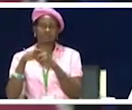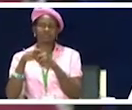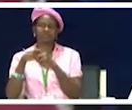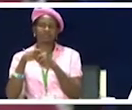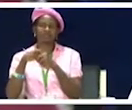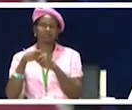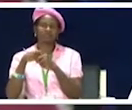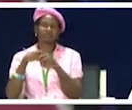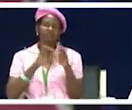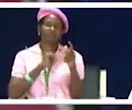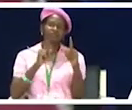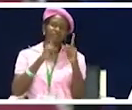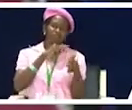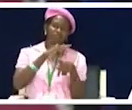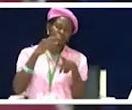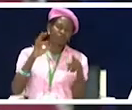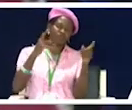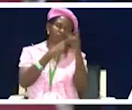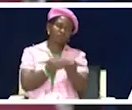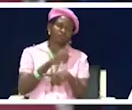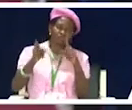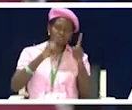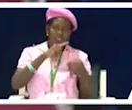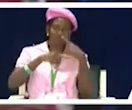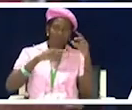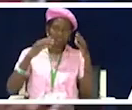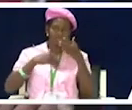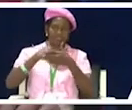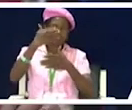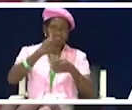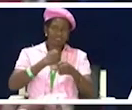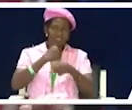I'm talking of today, you are talking of next year.